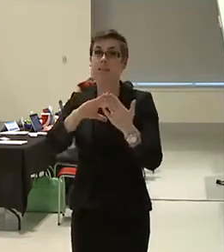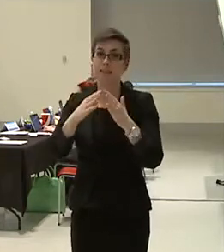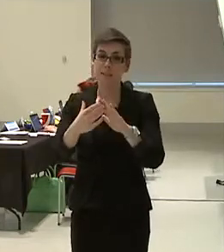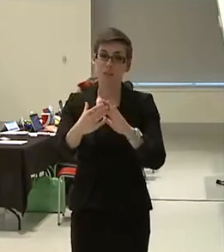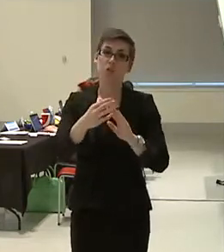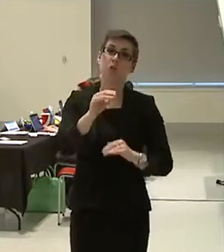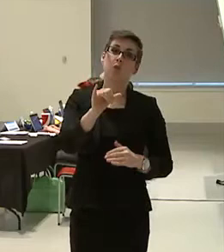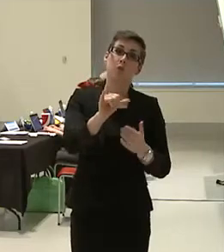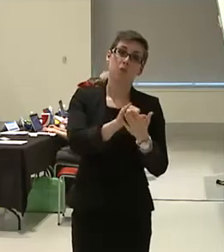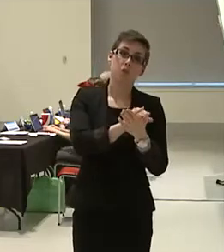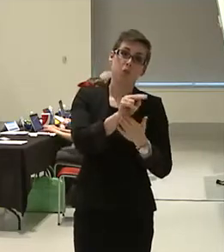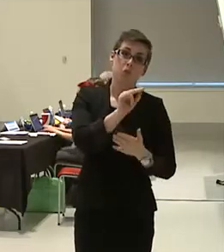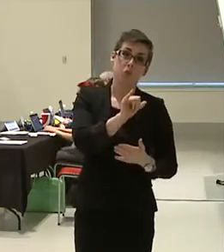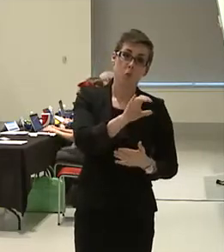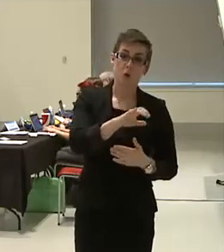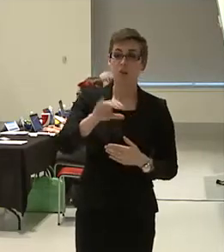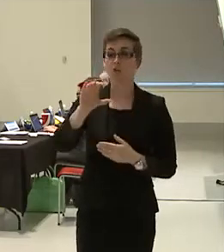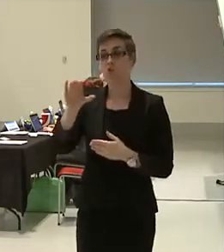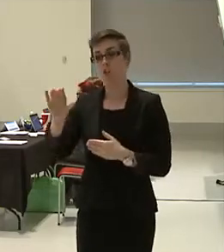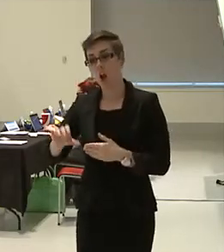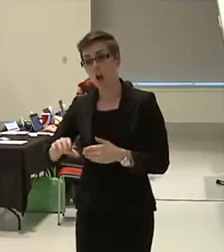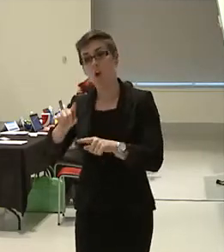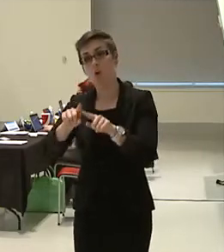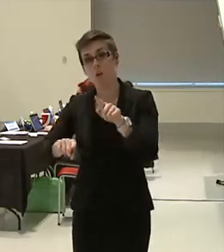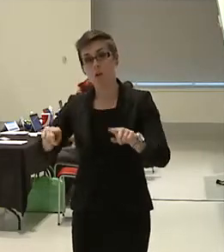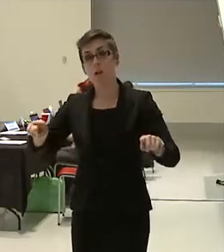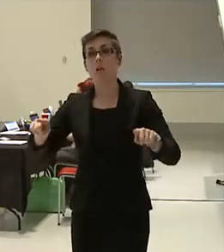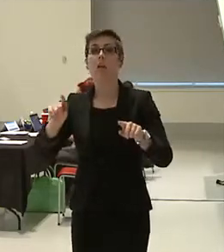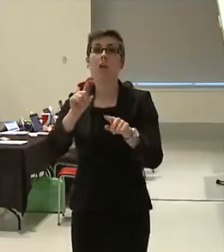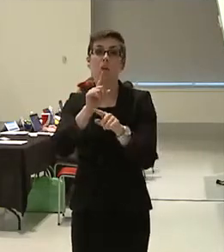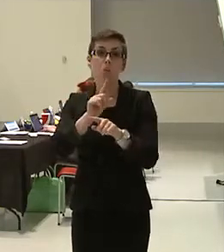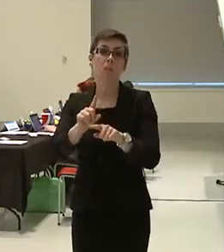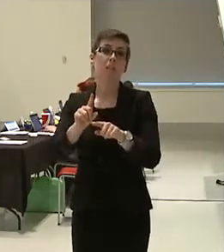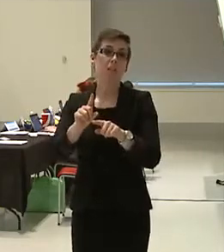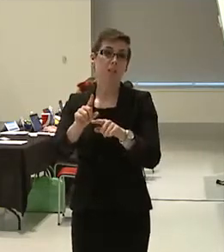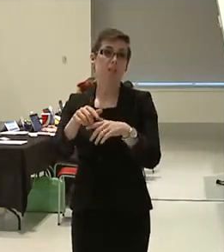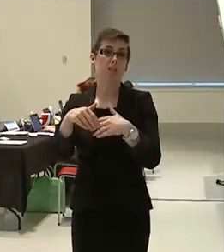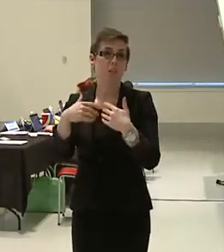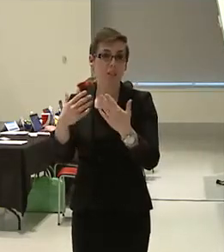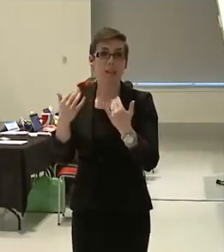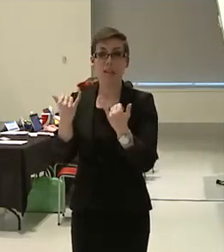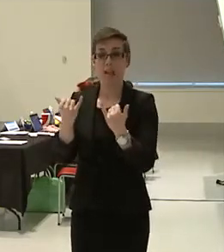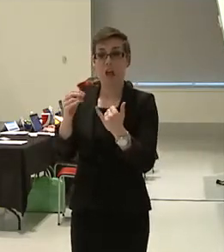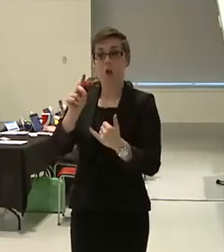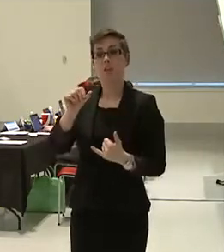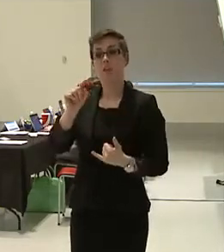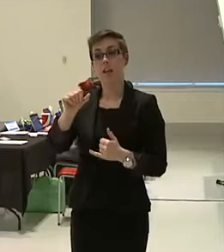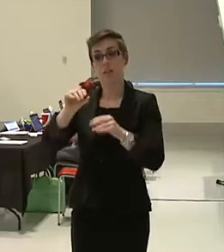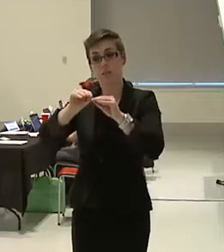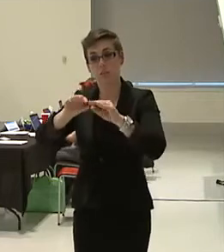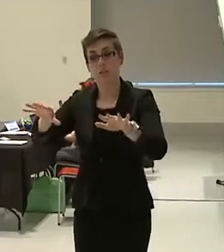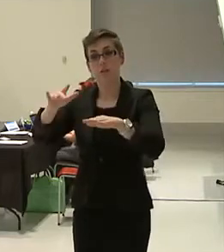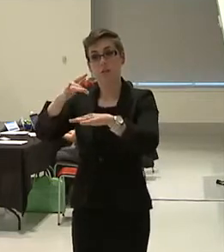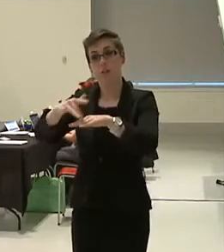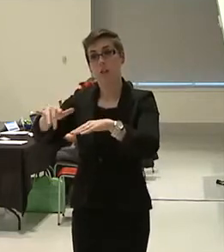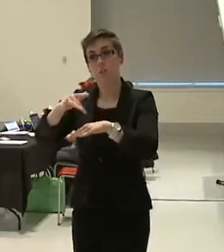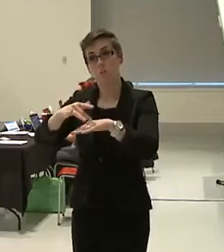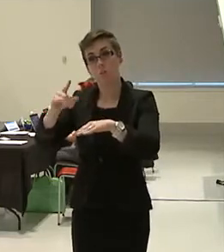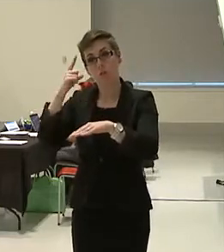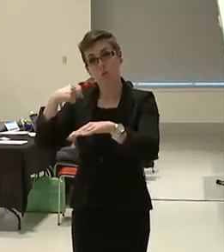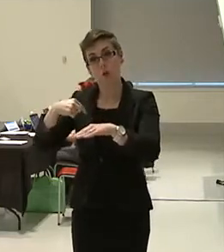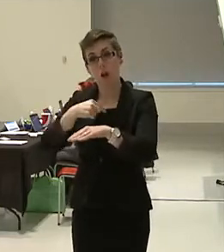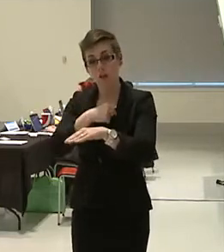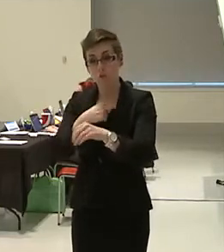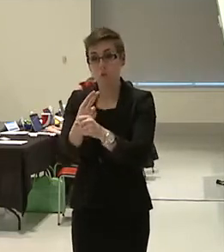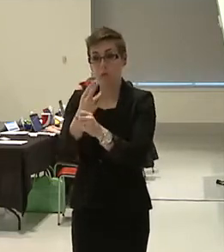San Francisco are leading on that. It's very, very straightforward for the data geeks of the world to deal with taking out sensitive information in a way that